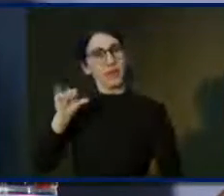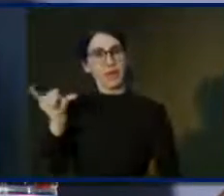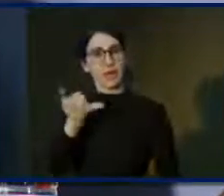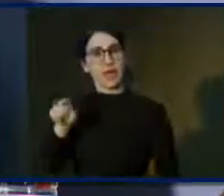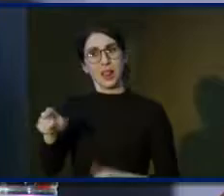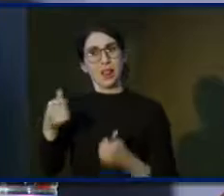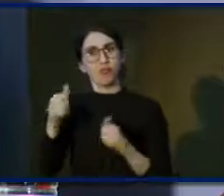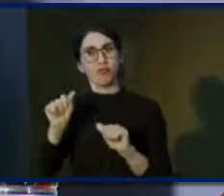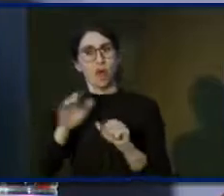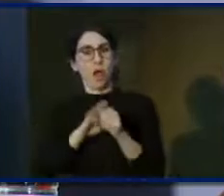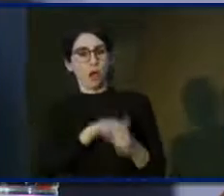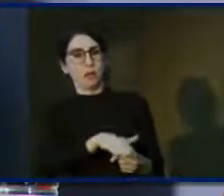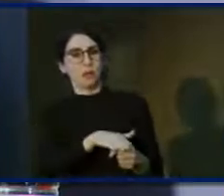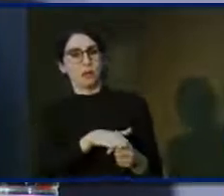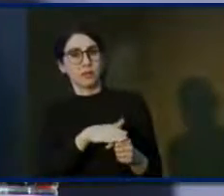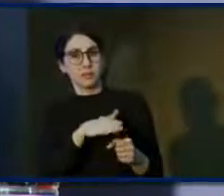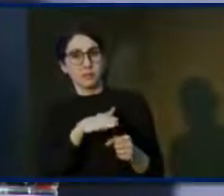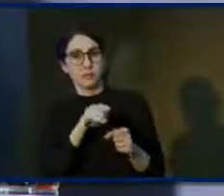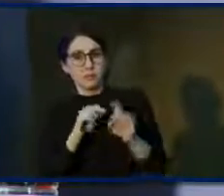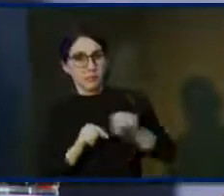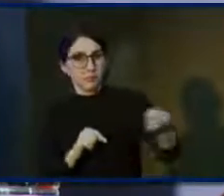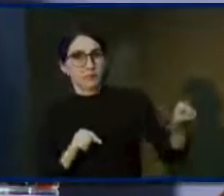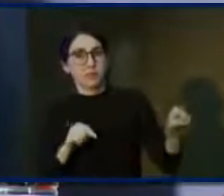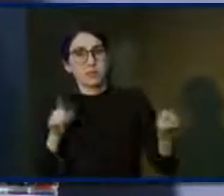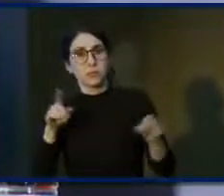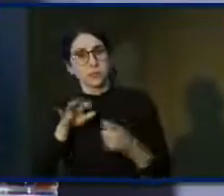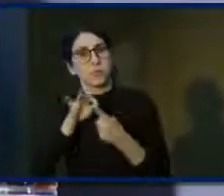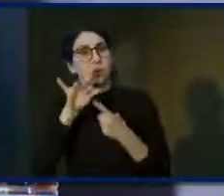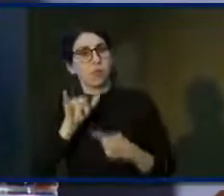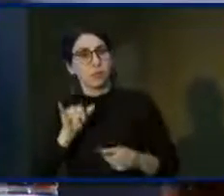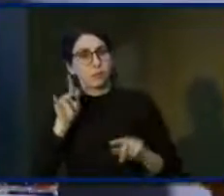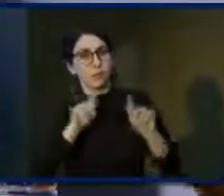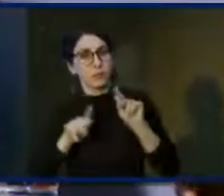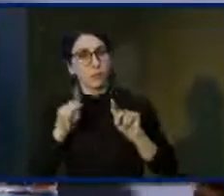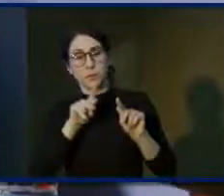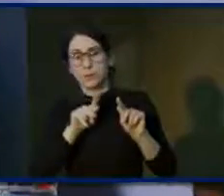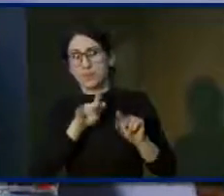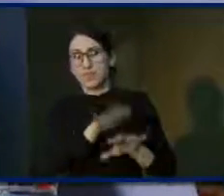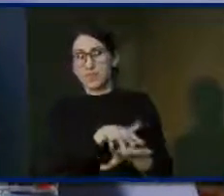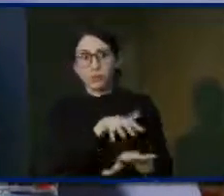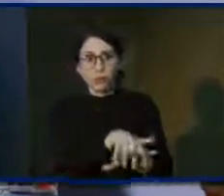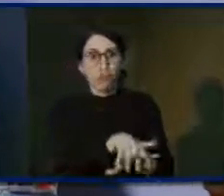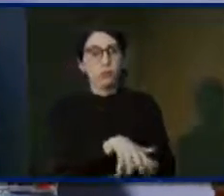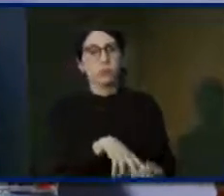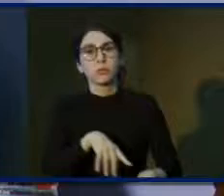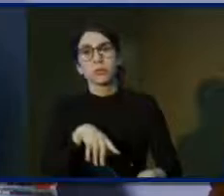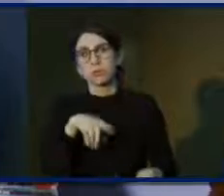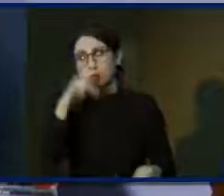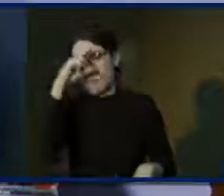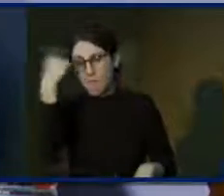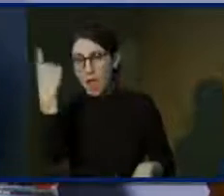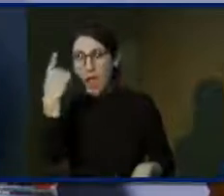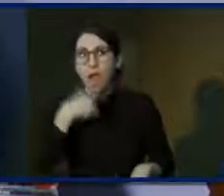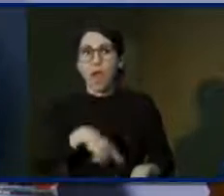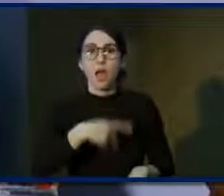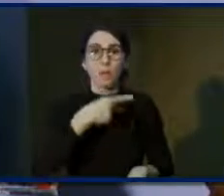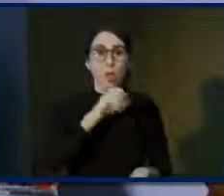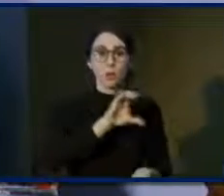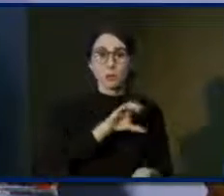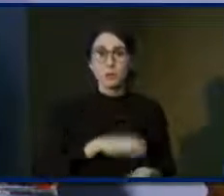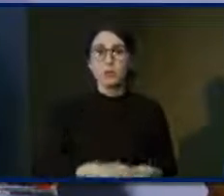hold others back, people of color, indigenous people, you know, blacks, indigenous people of color.